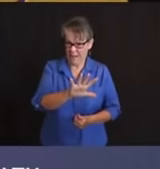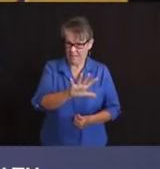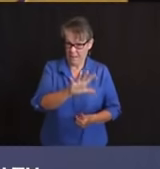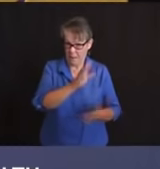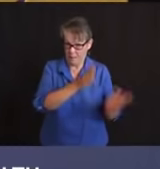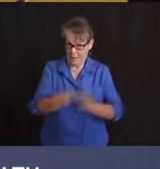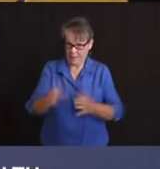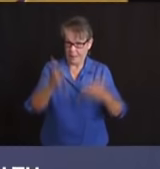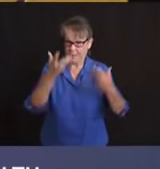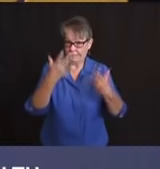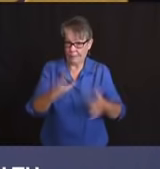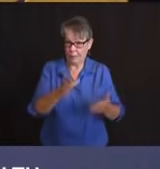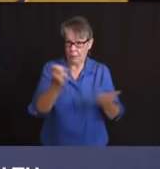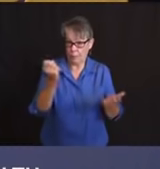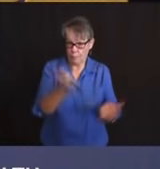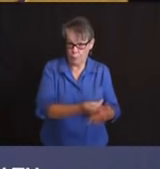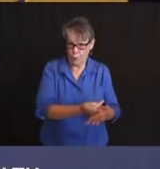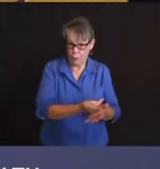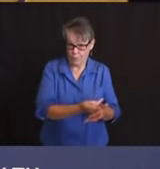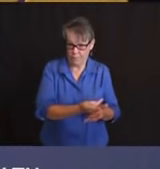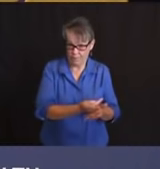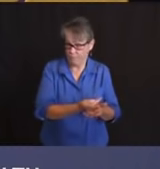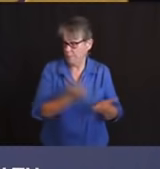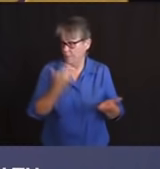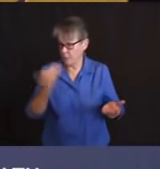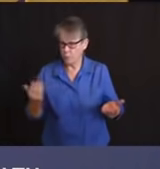smart. 328 of them are hybrid.